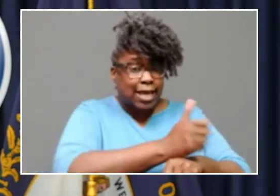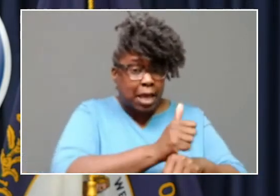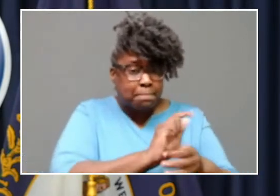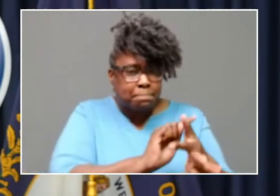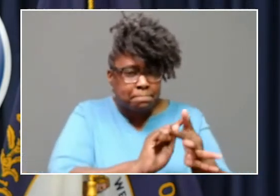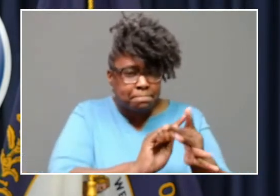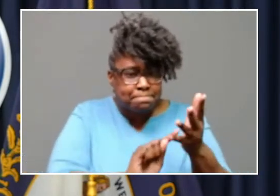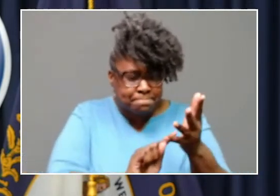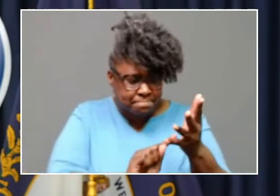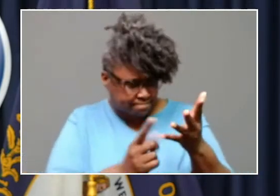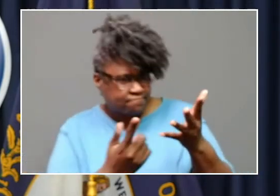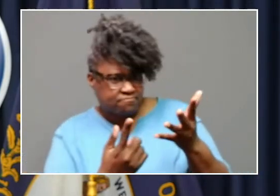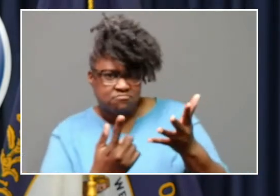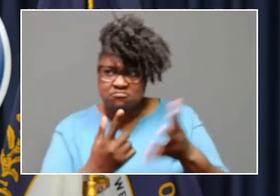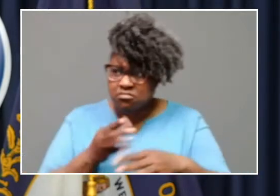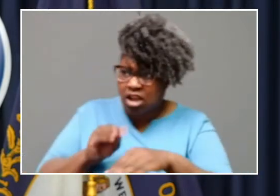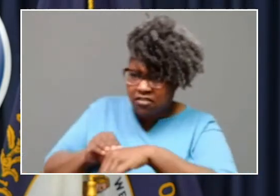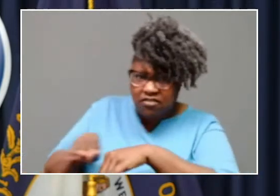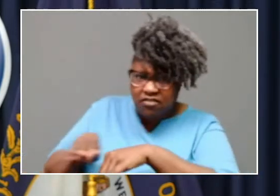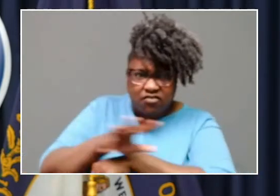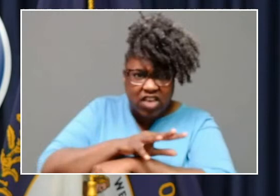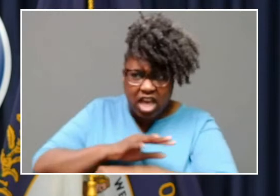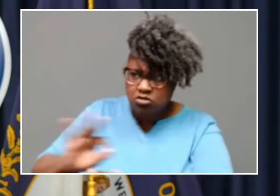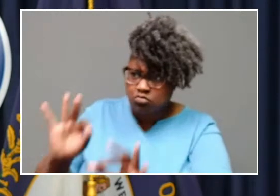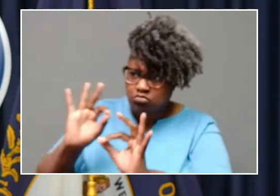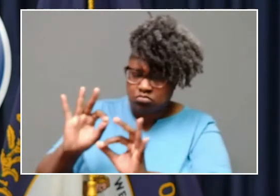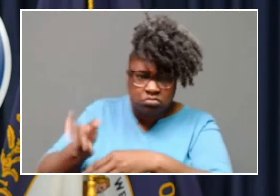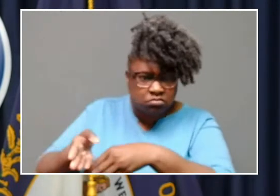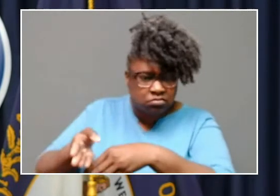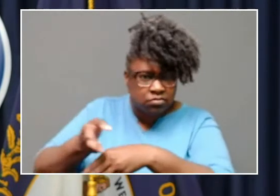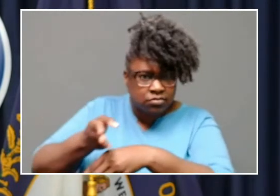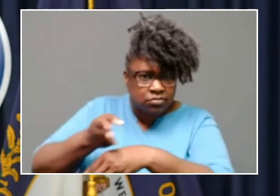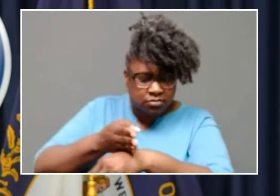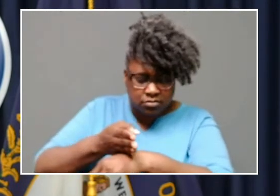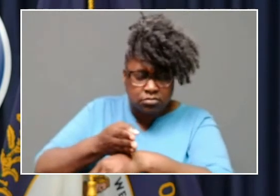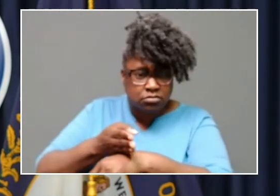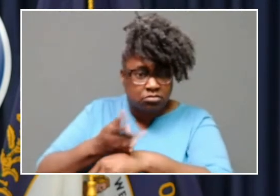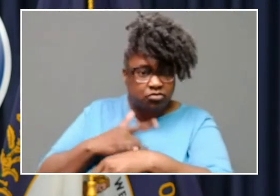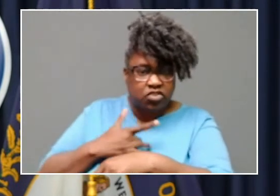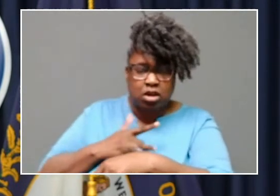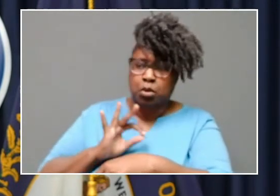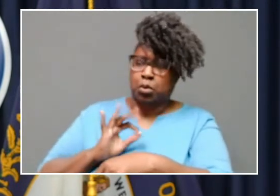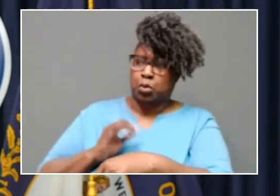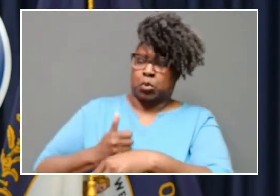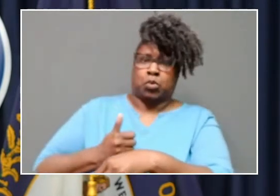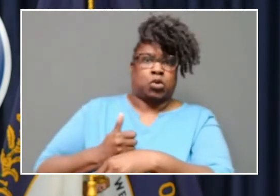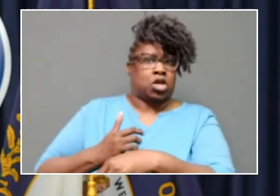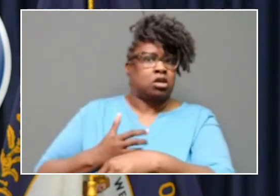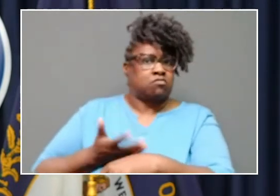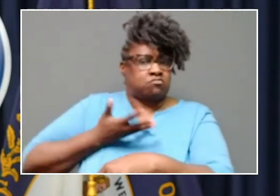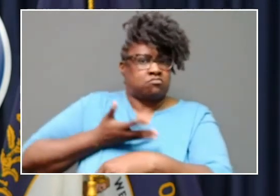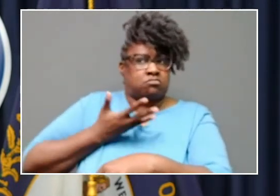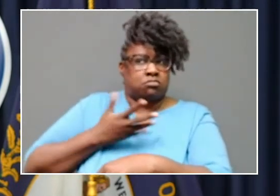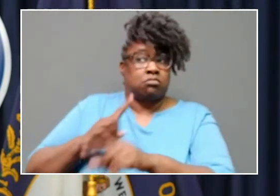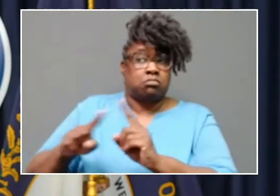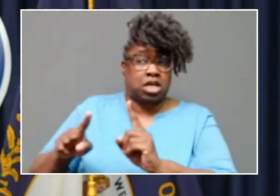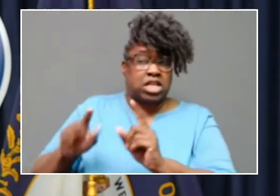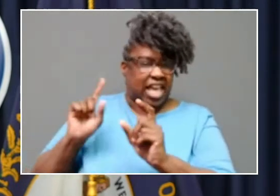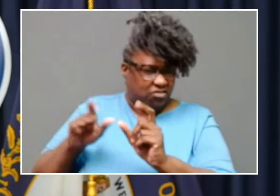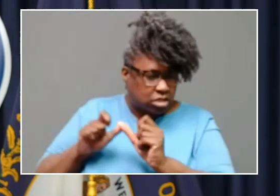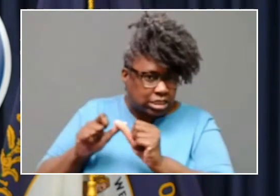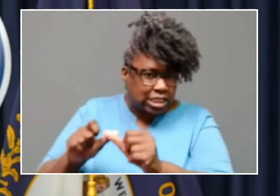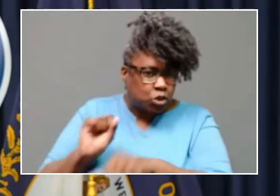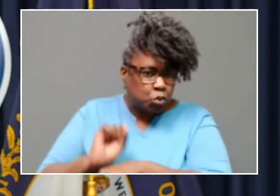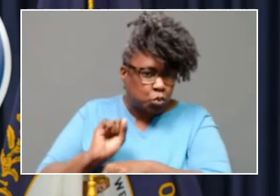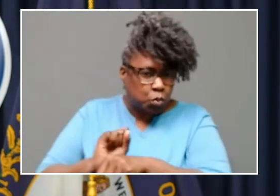encouraging, there's still a lot of work to be done. And we really hope that this early signal will strengthen